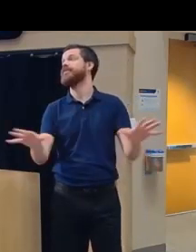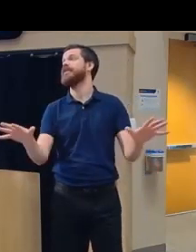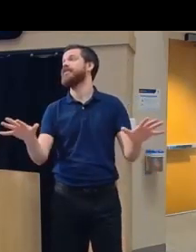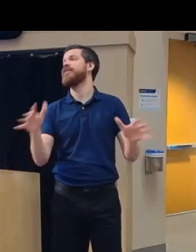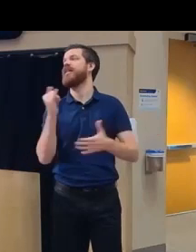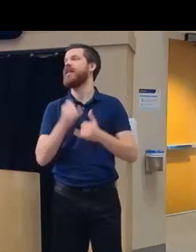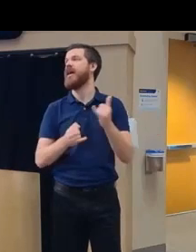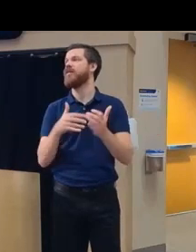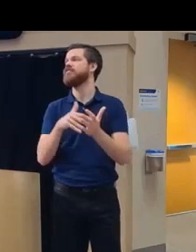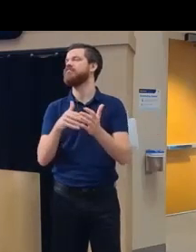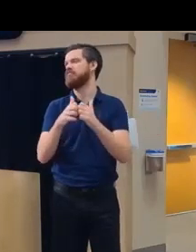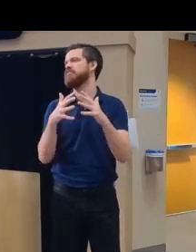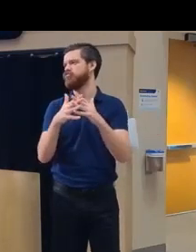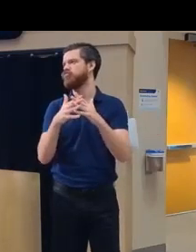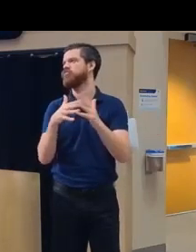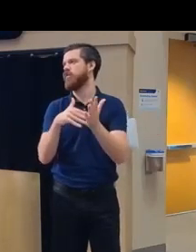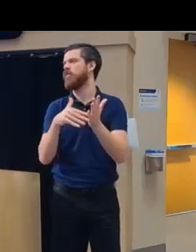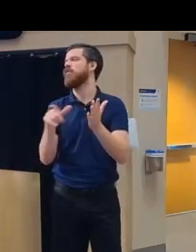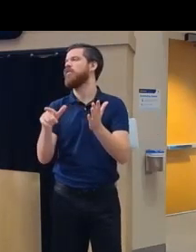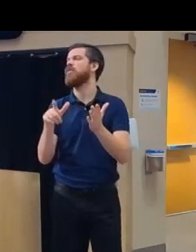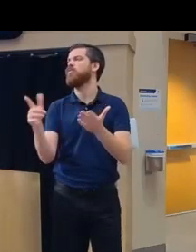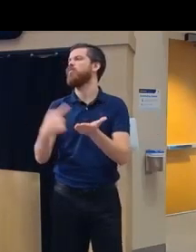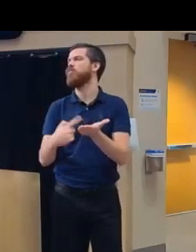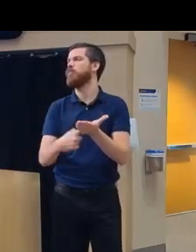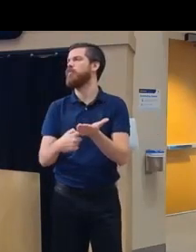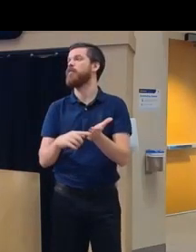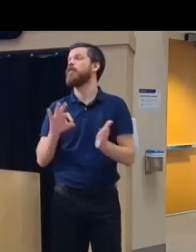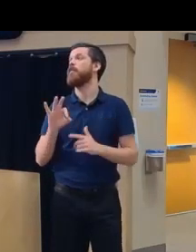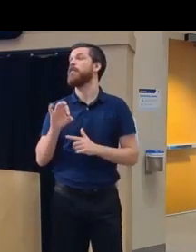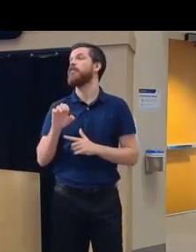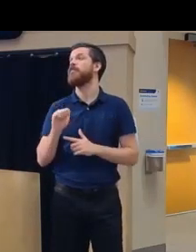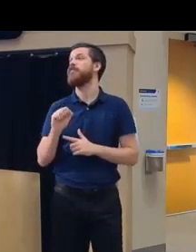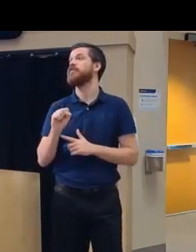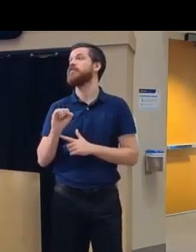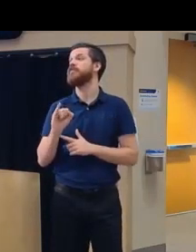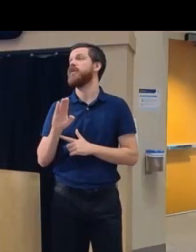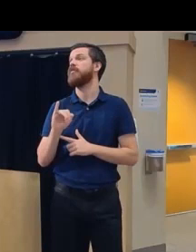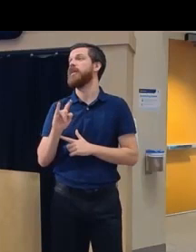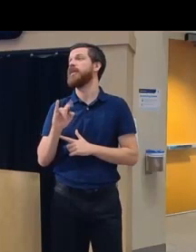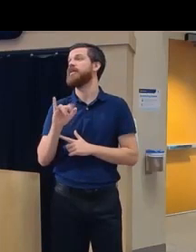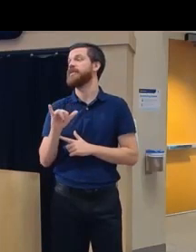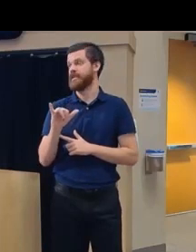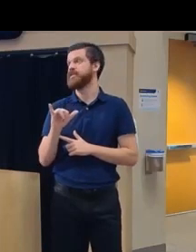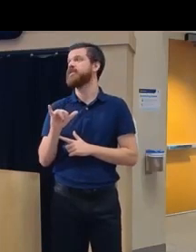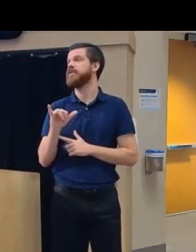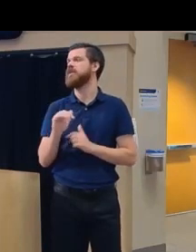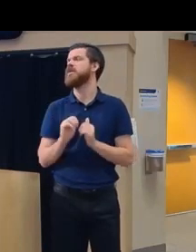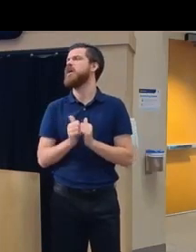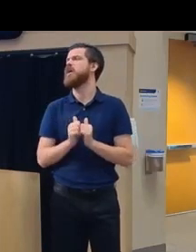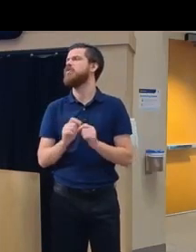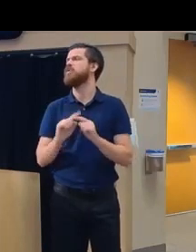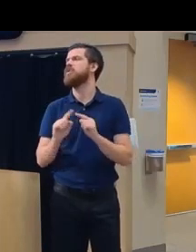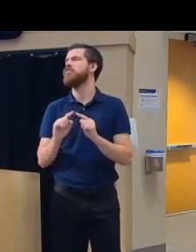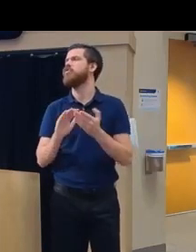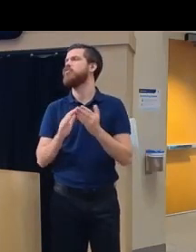study that you went over, part of the feasibility, I'd imagine, would be how the different community